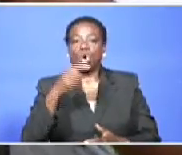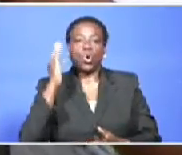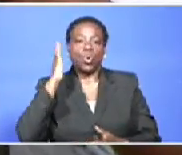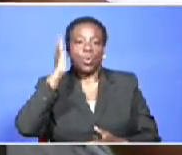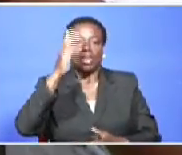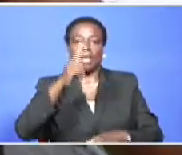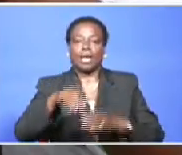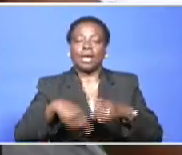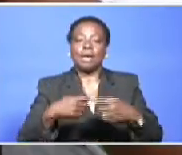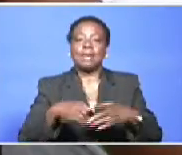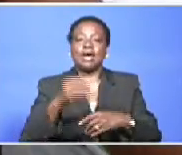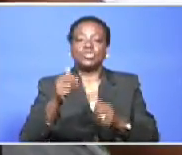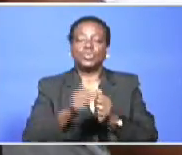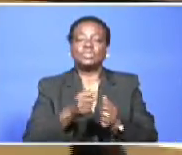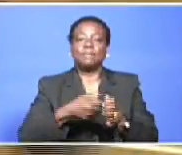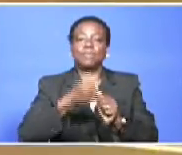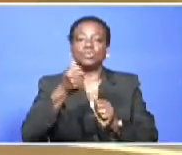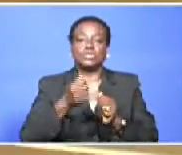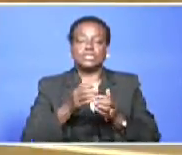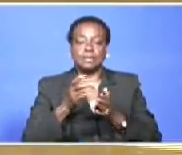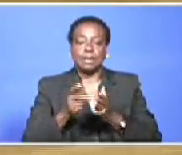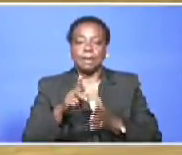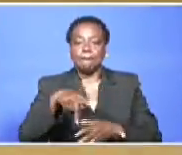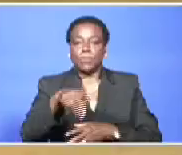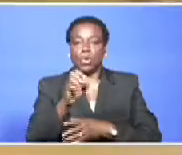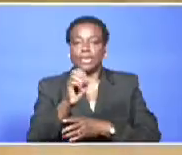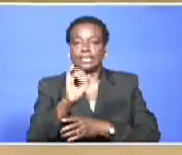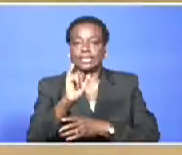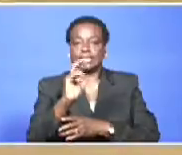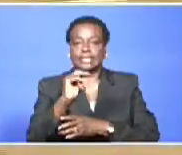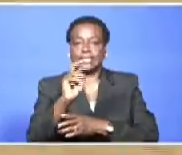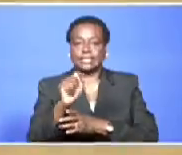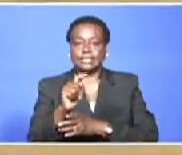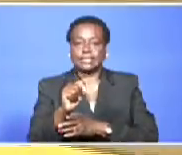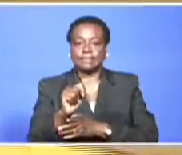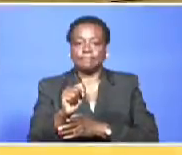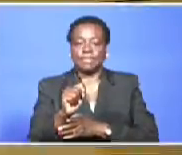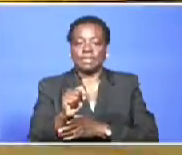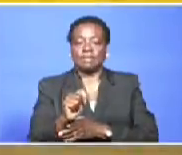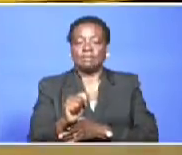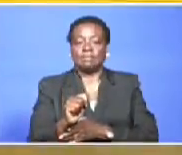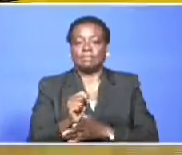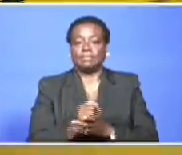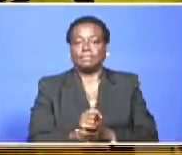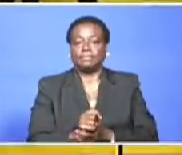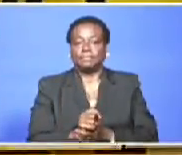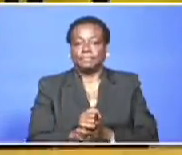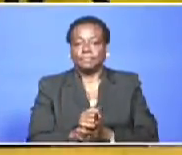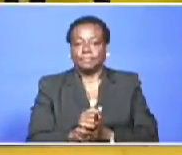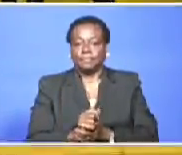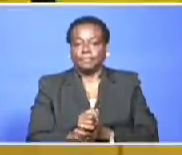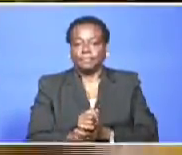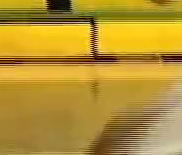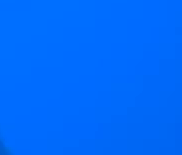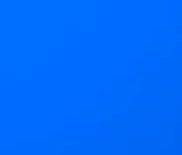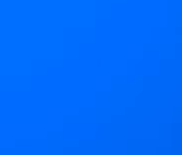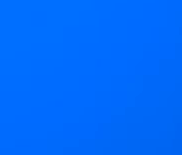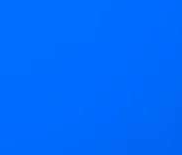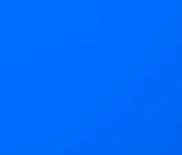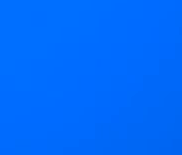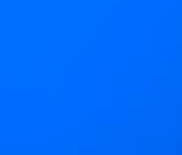out with the most points in the four different boats we sail. And that's been a look at sports on this Sunday. A quick check on weather is up next.